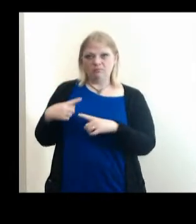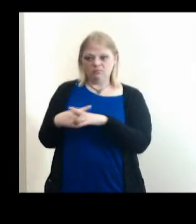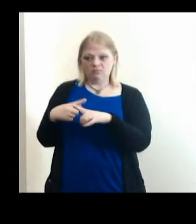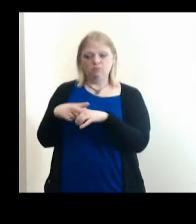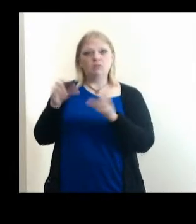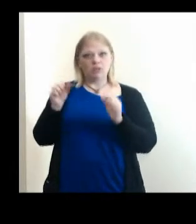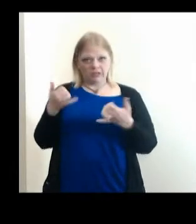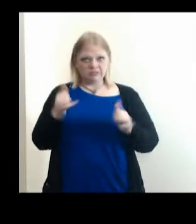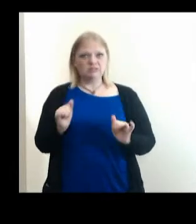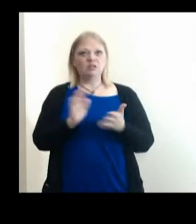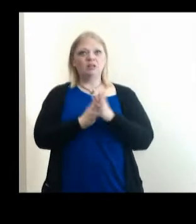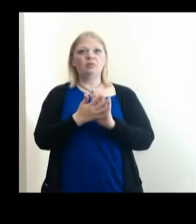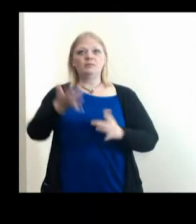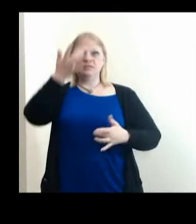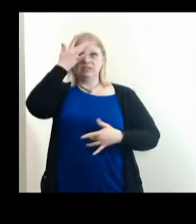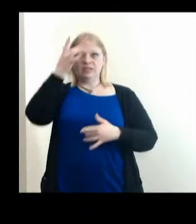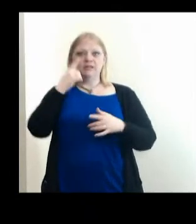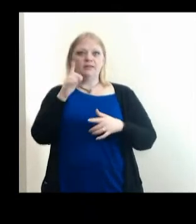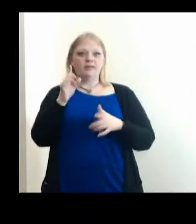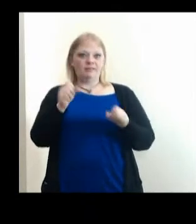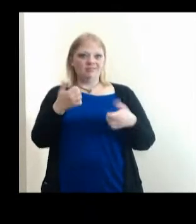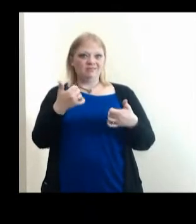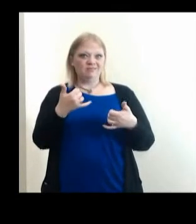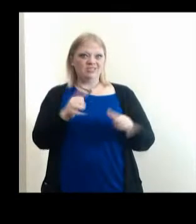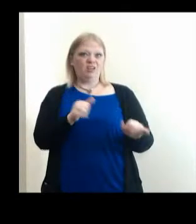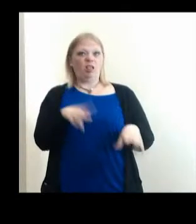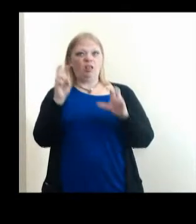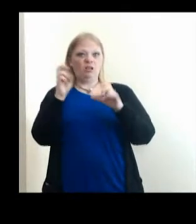can get admitted to the hospital with COVID-19.